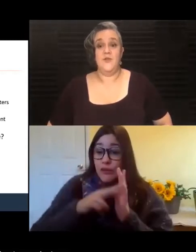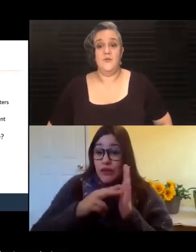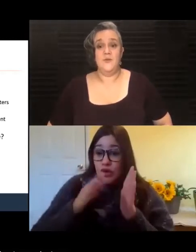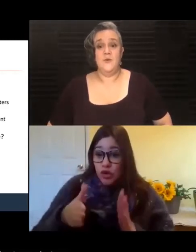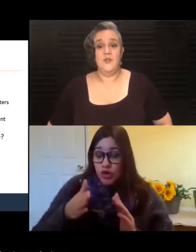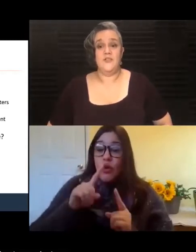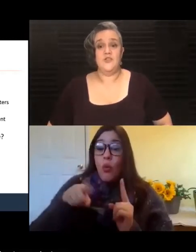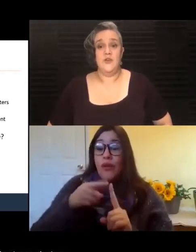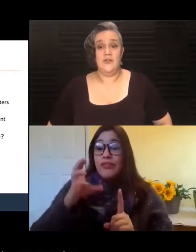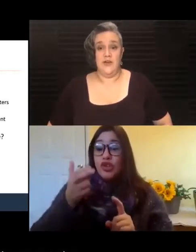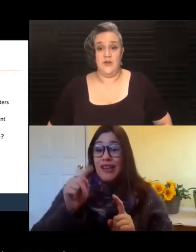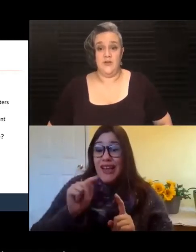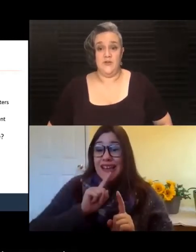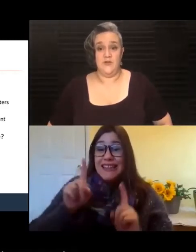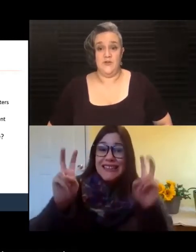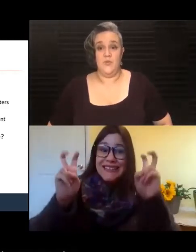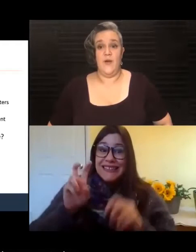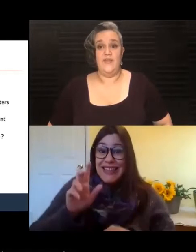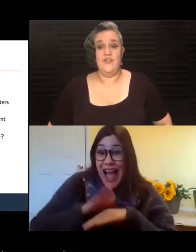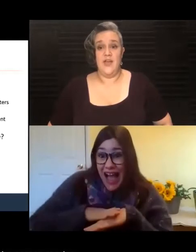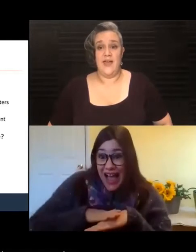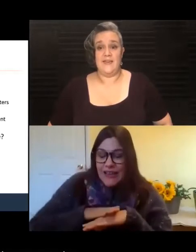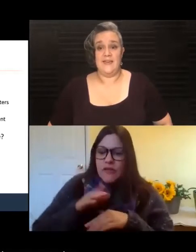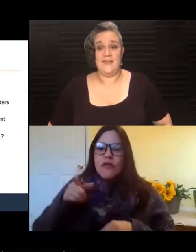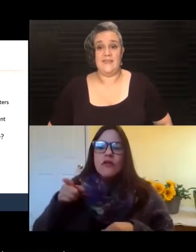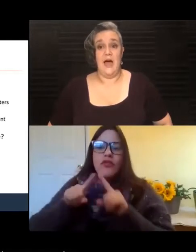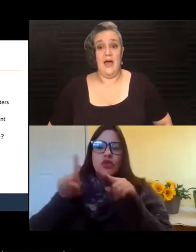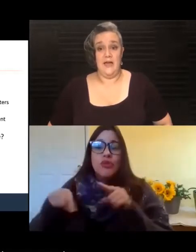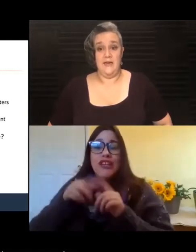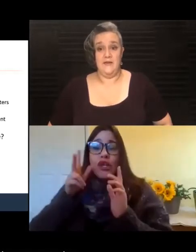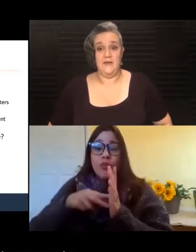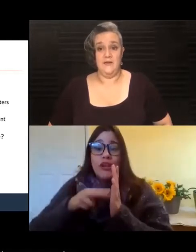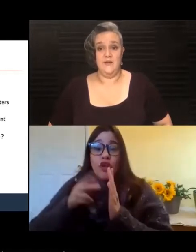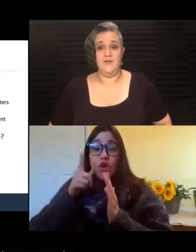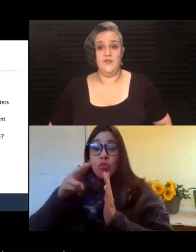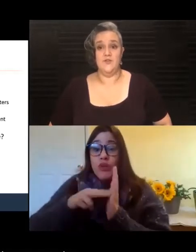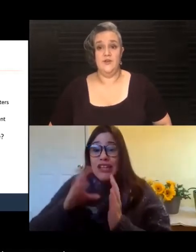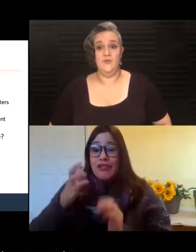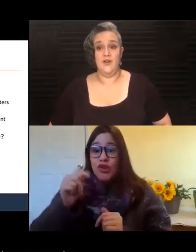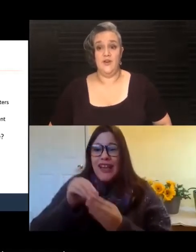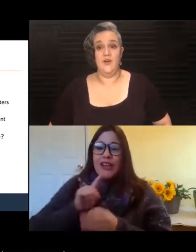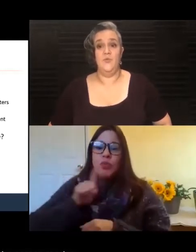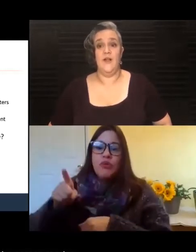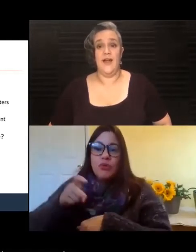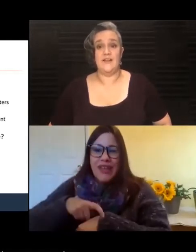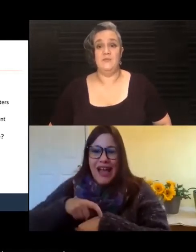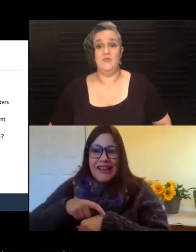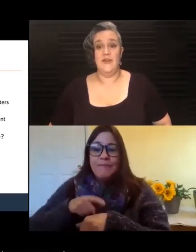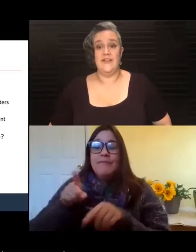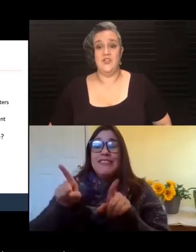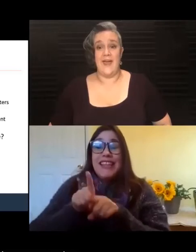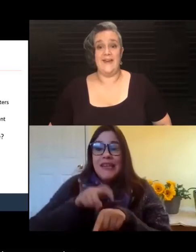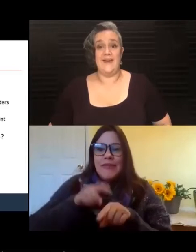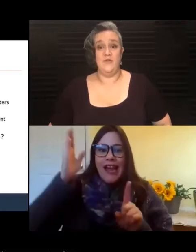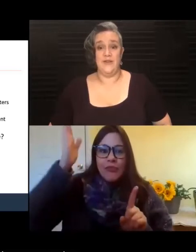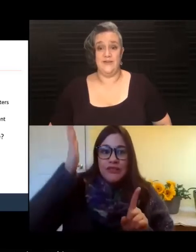For those who are using screen readers, when the chat is on, the screen reader will actually be reading